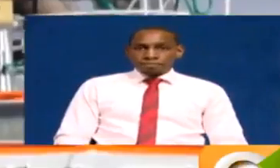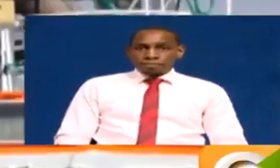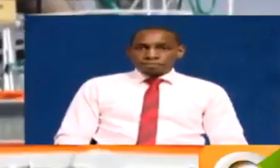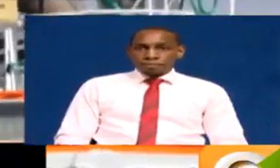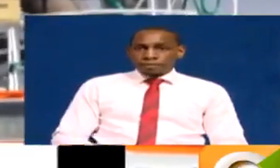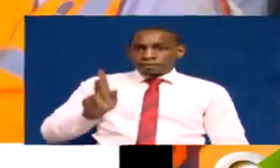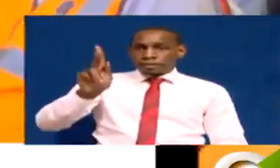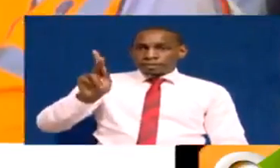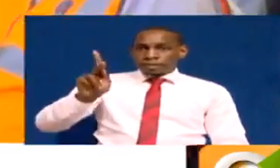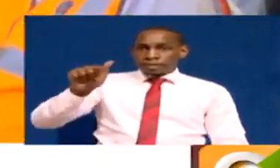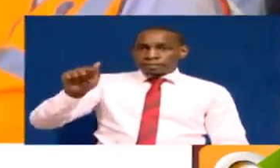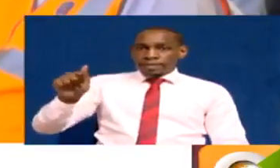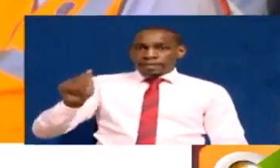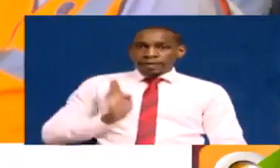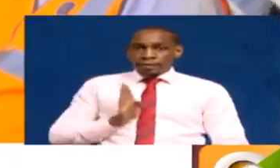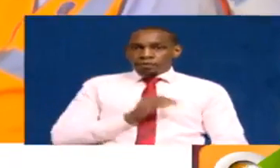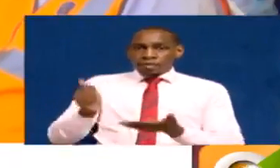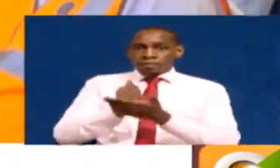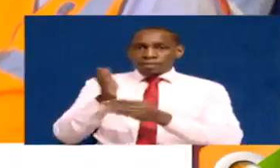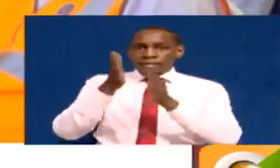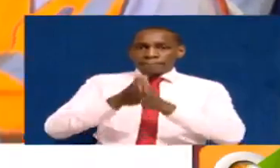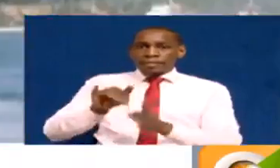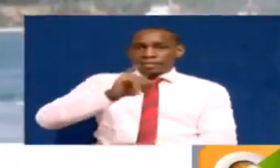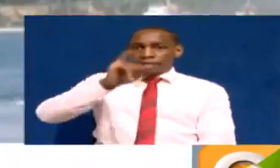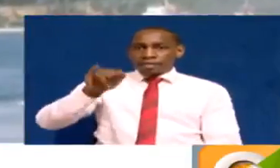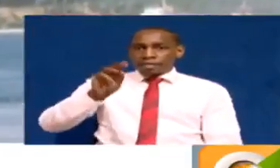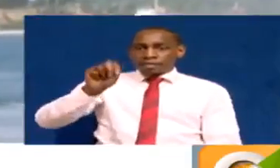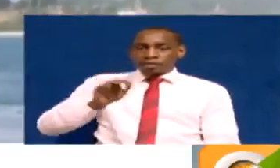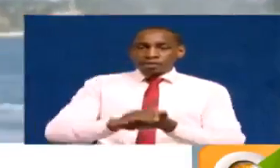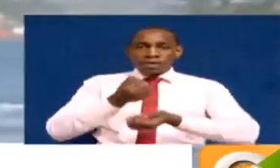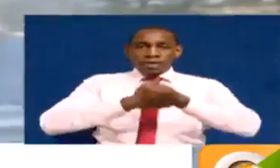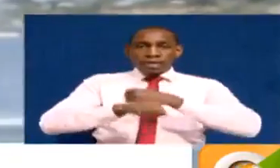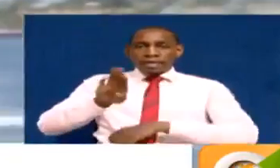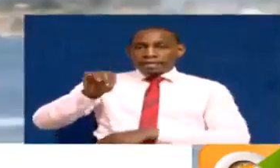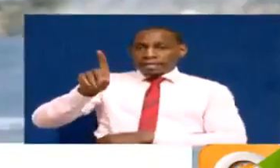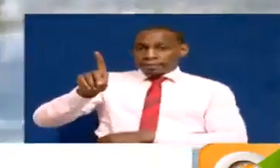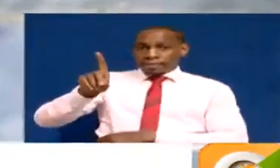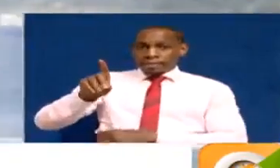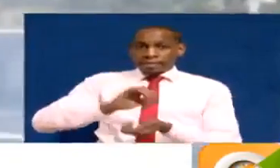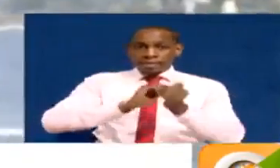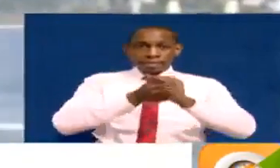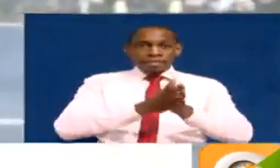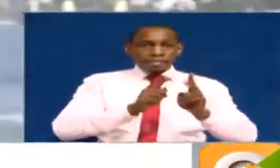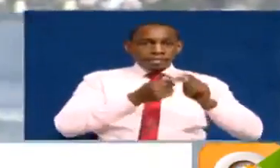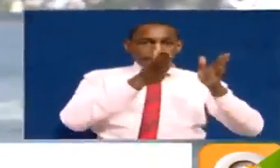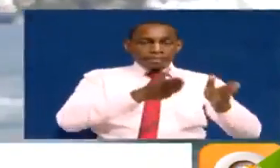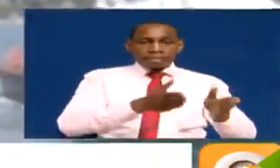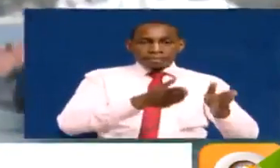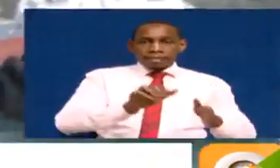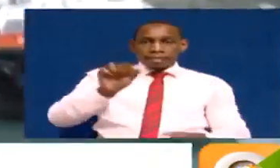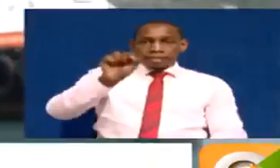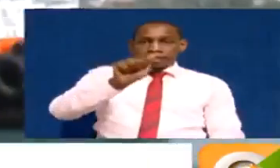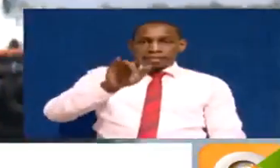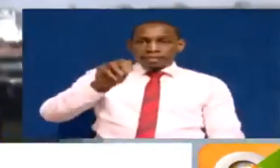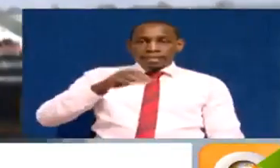The Kenya Ports Authority Board has appointed Ambassador John Mwangemi as the acting managing director to replace Engineer Rashid Salim,